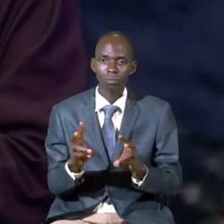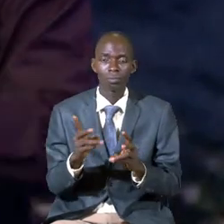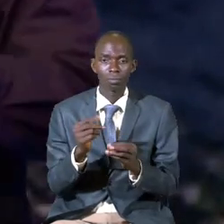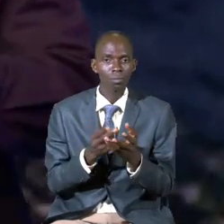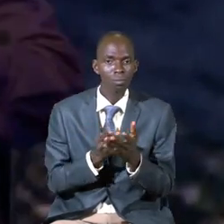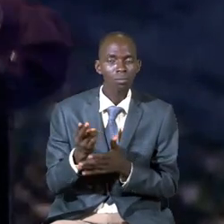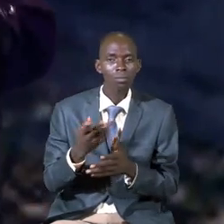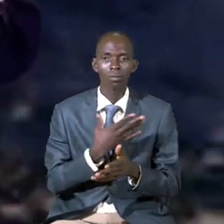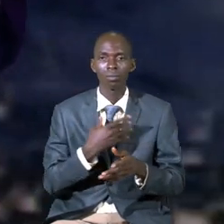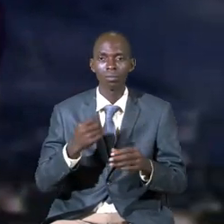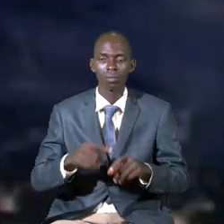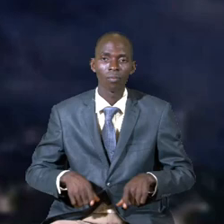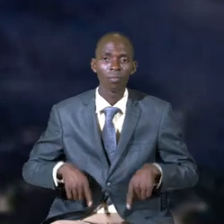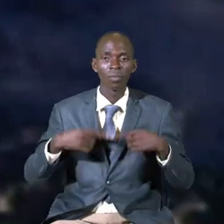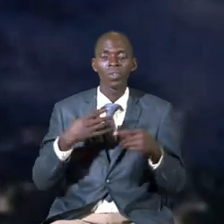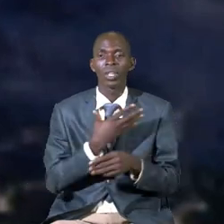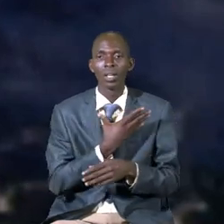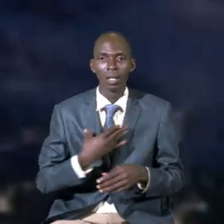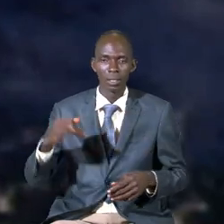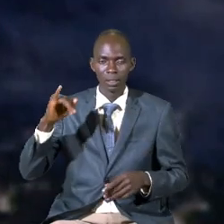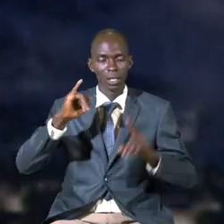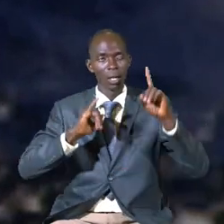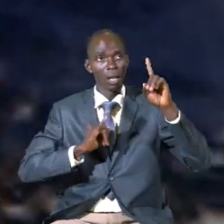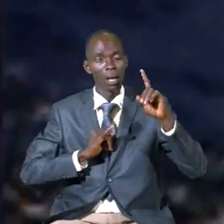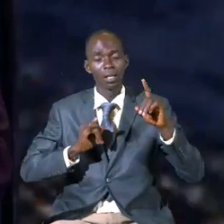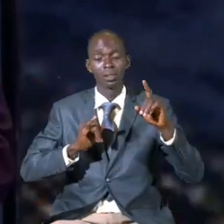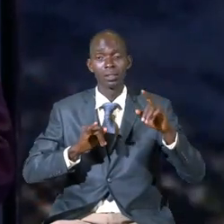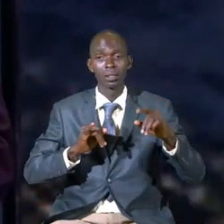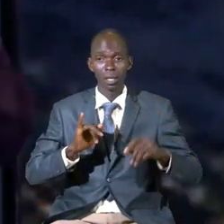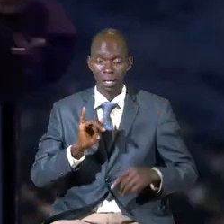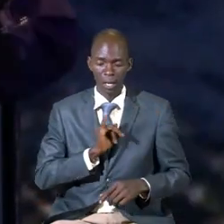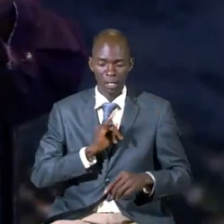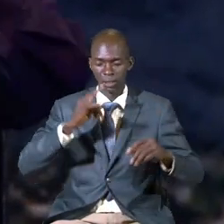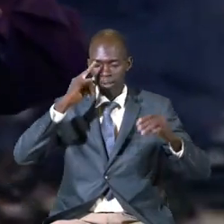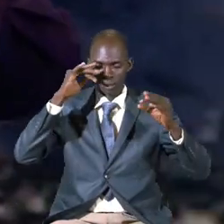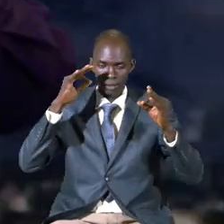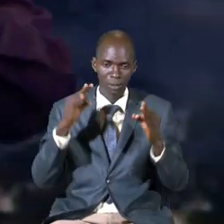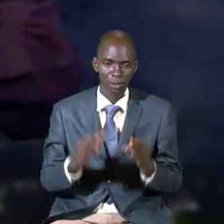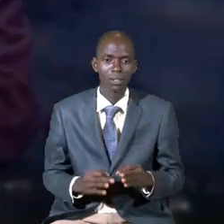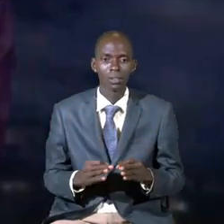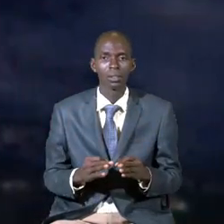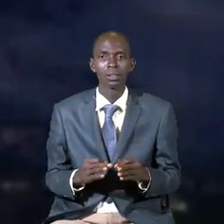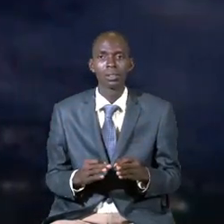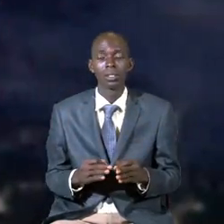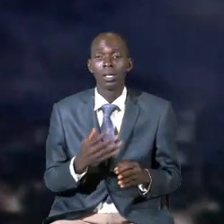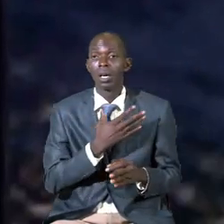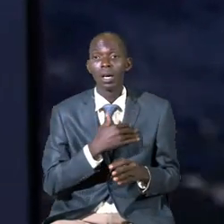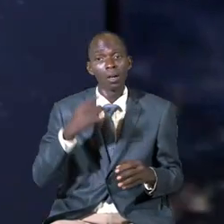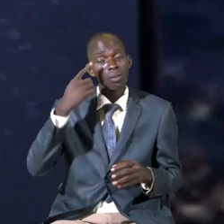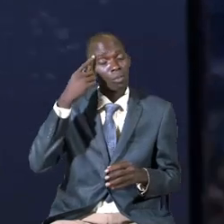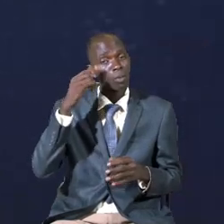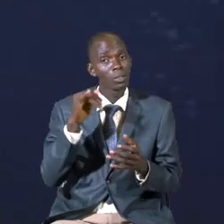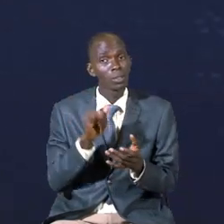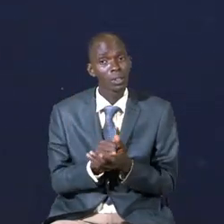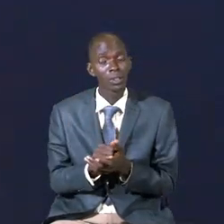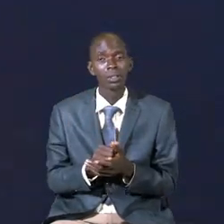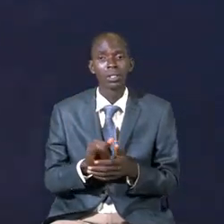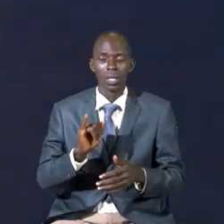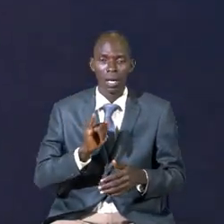the life and i decide for him and then after that i decide